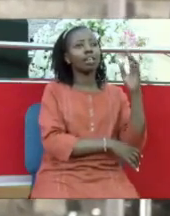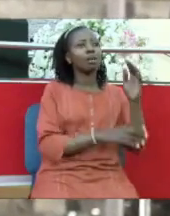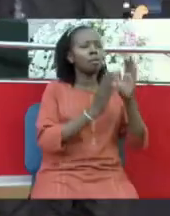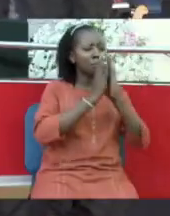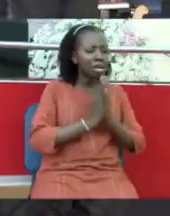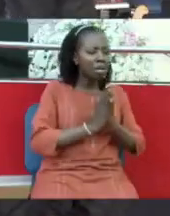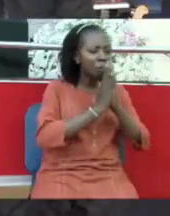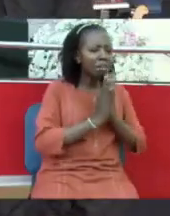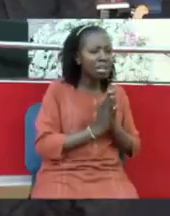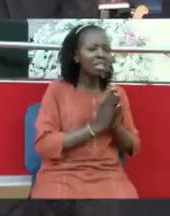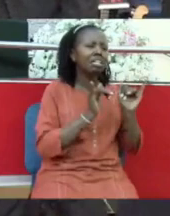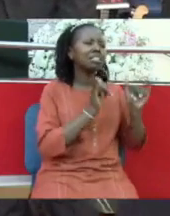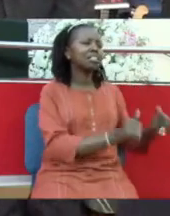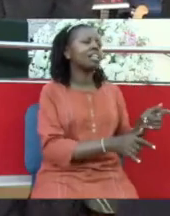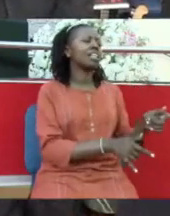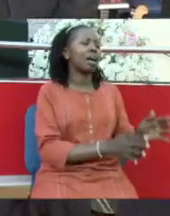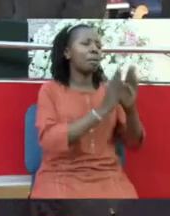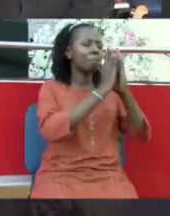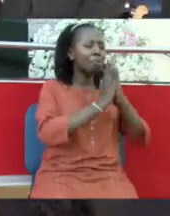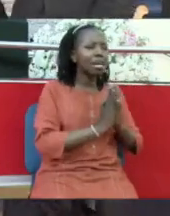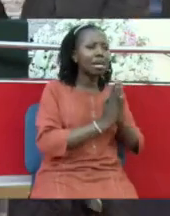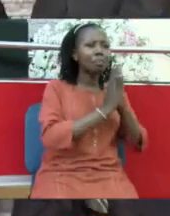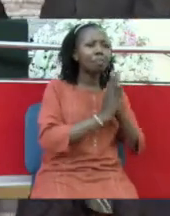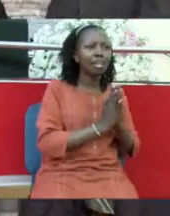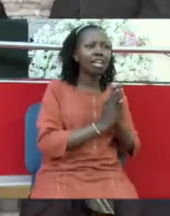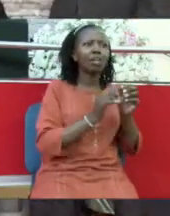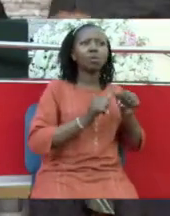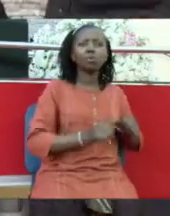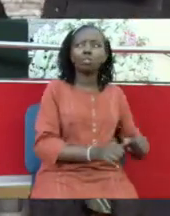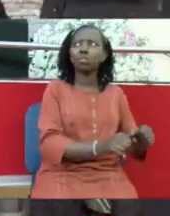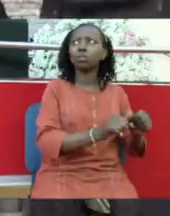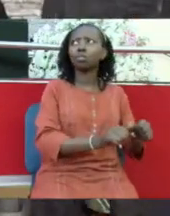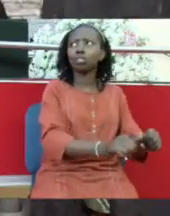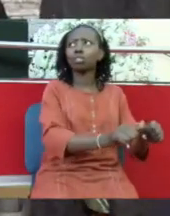and they prayed and they went to the prayer caves,